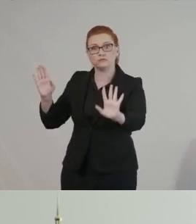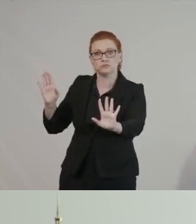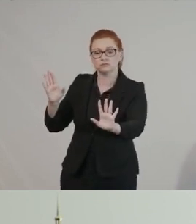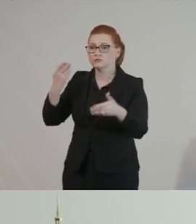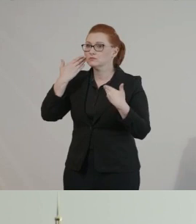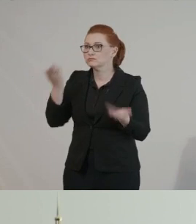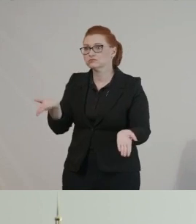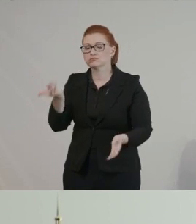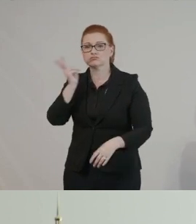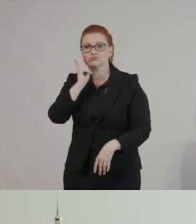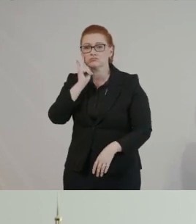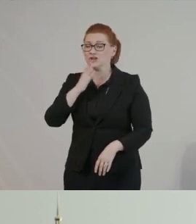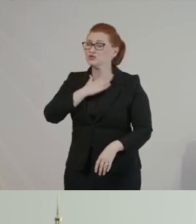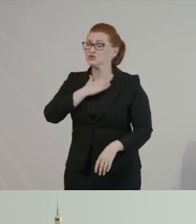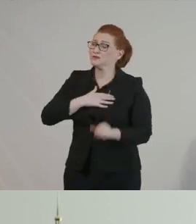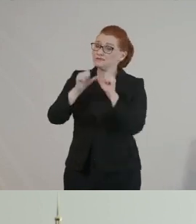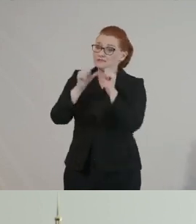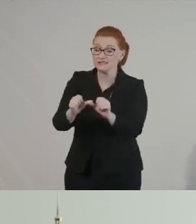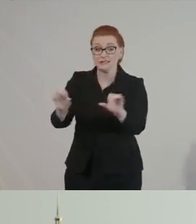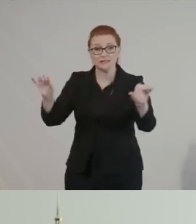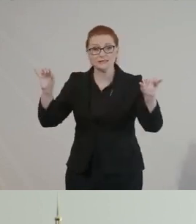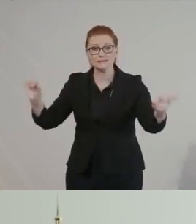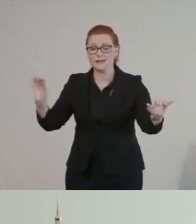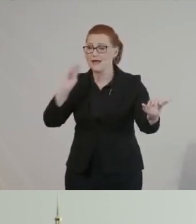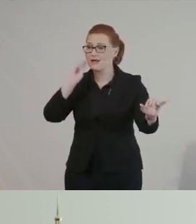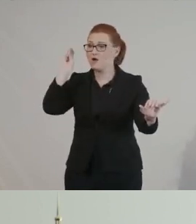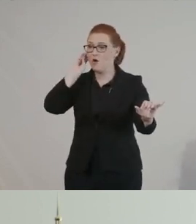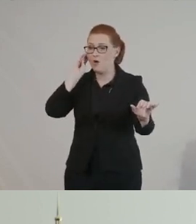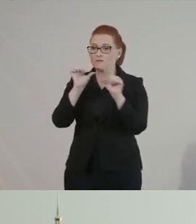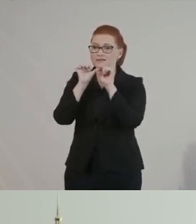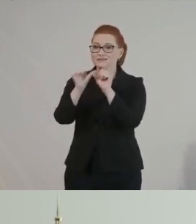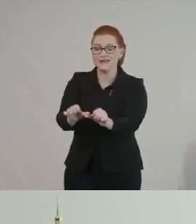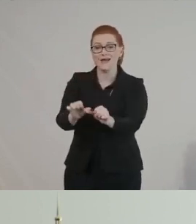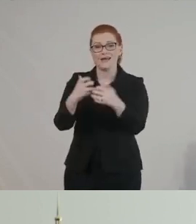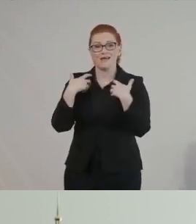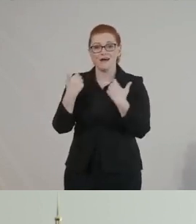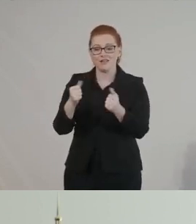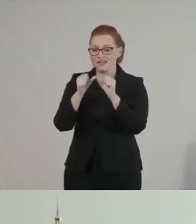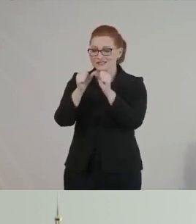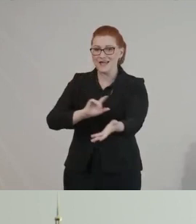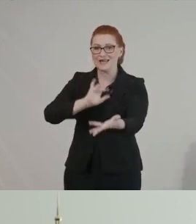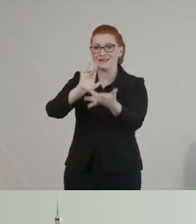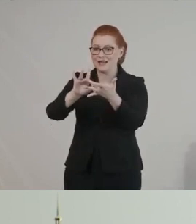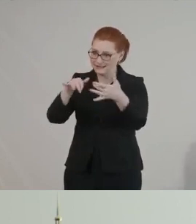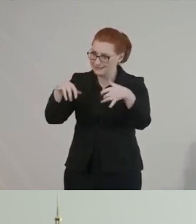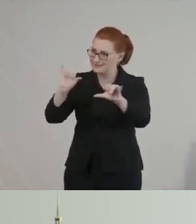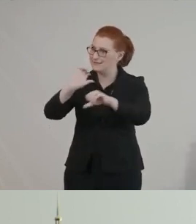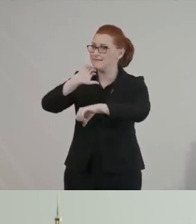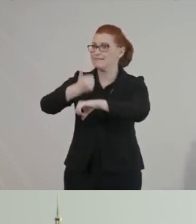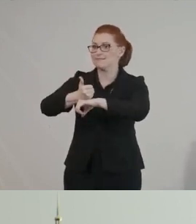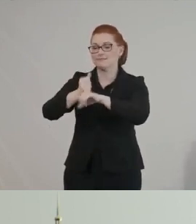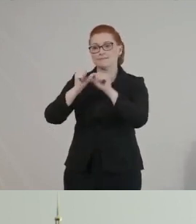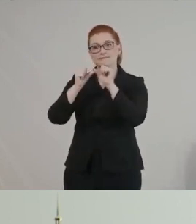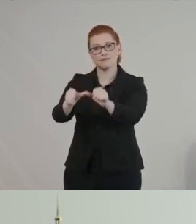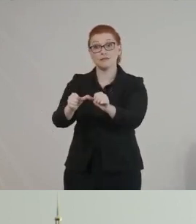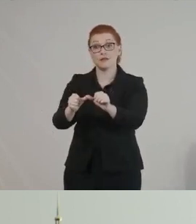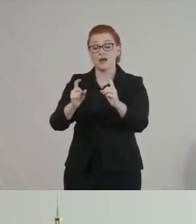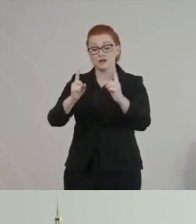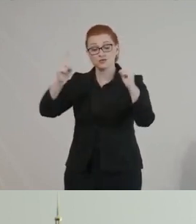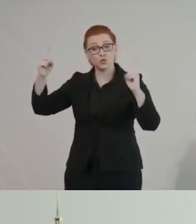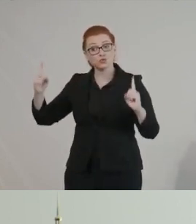The stay home, stay healthy, stay connected order is still in place, and the social distancing, the good practices